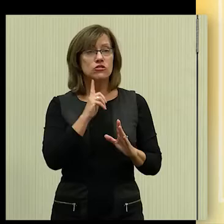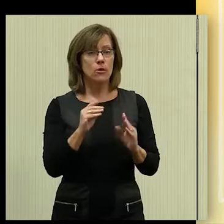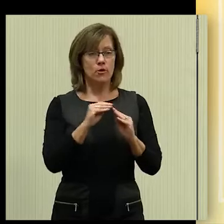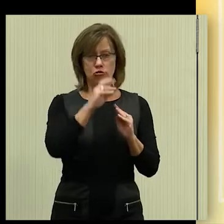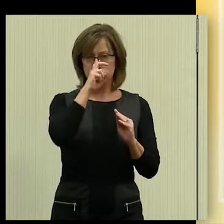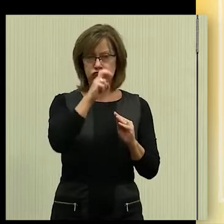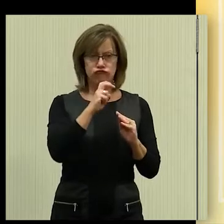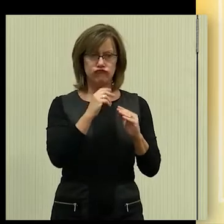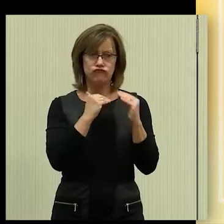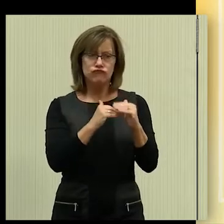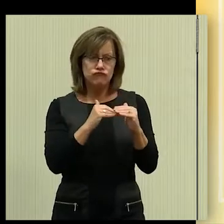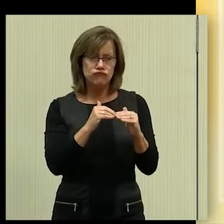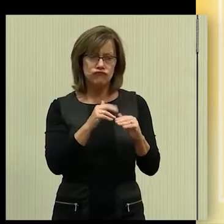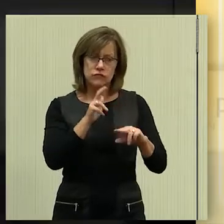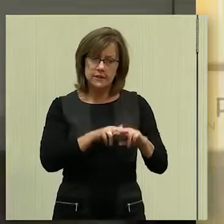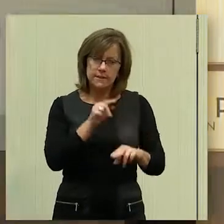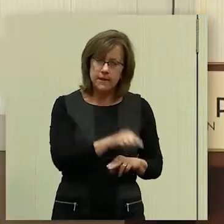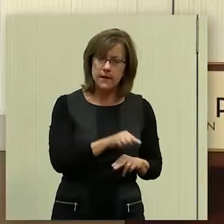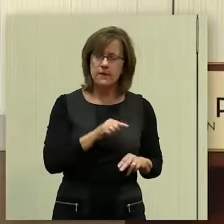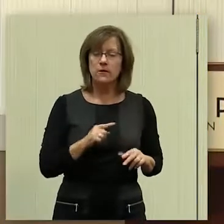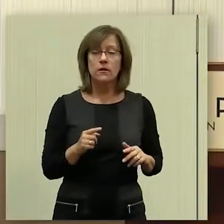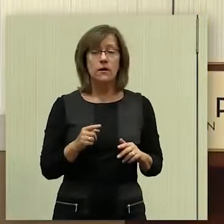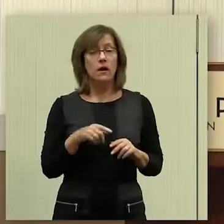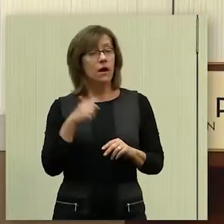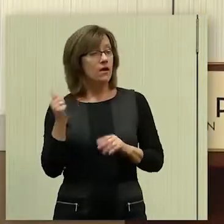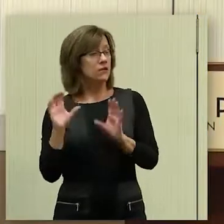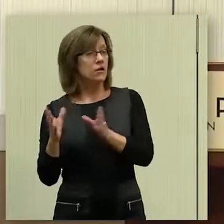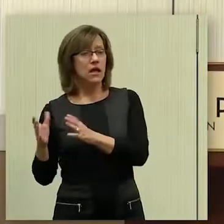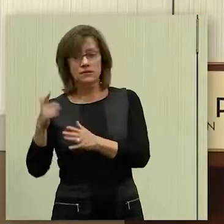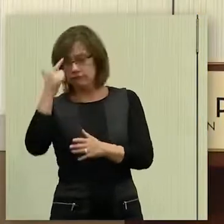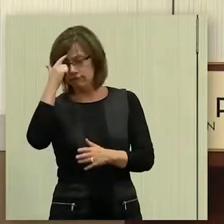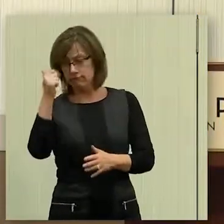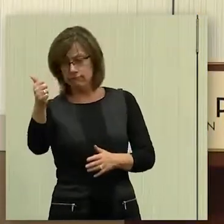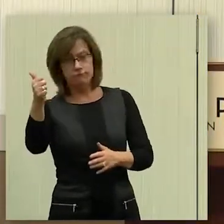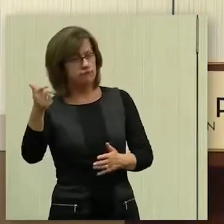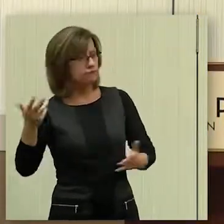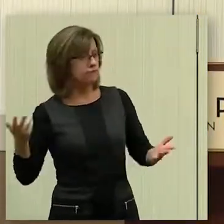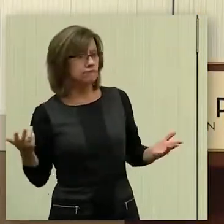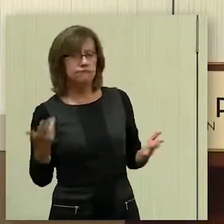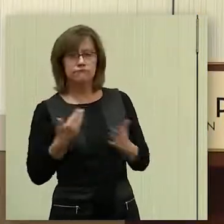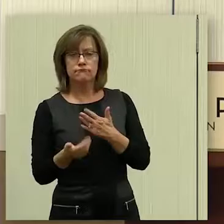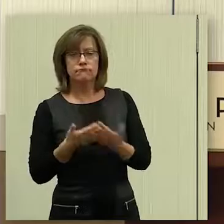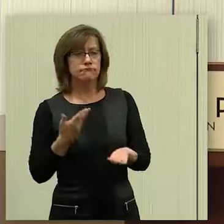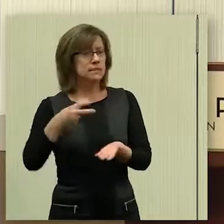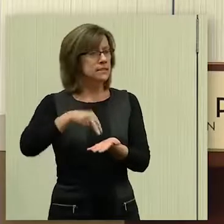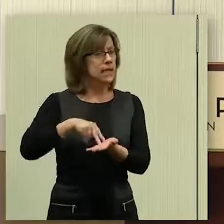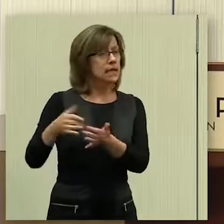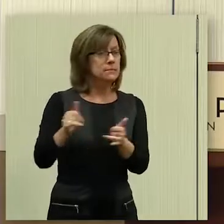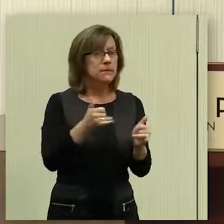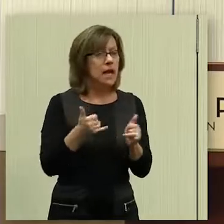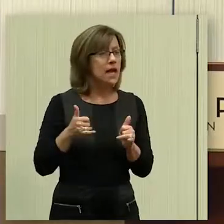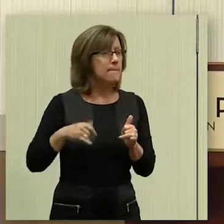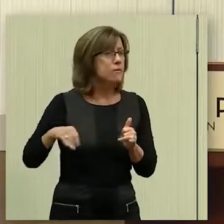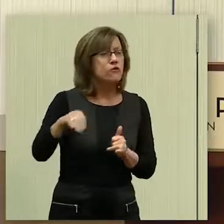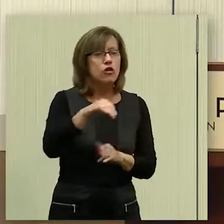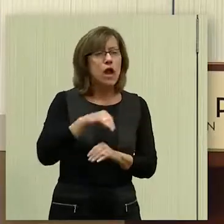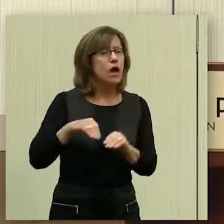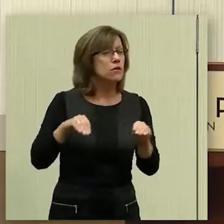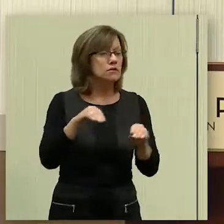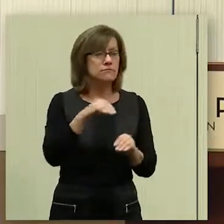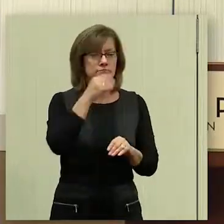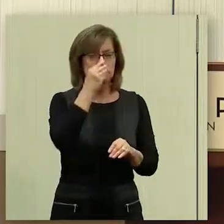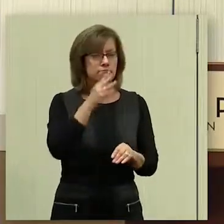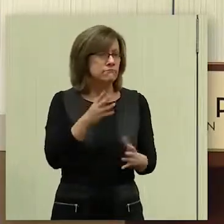or more limited. They want children to sit here. Some classes where it doesn't matter. If you want to stand and play with it, I don't care, move around. So then helping